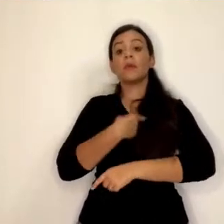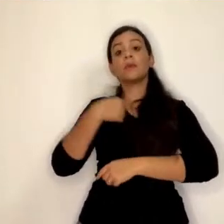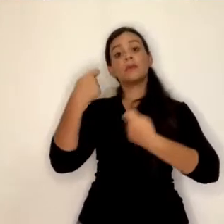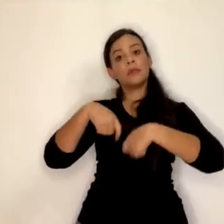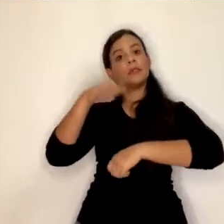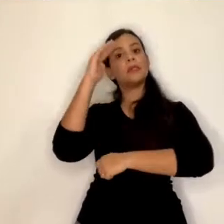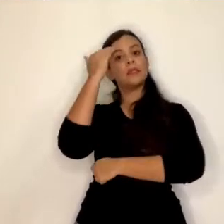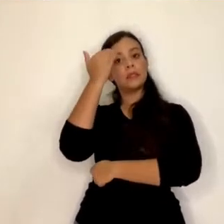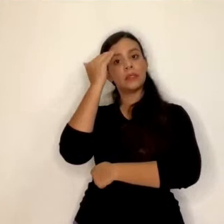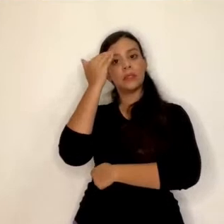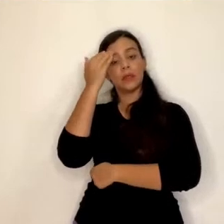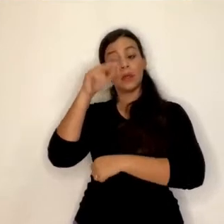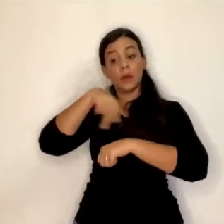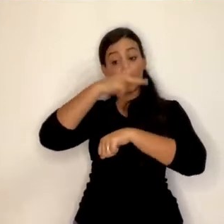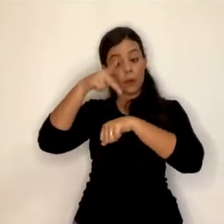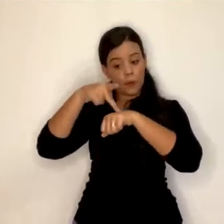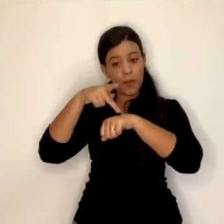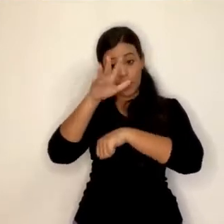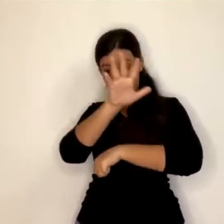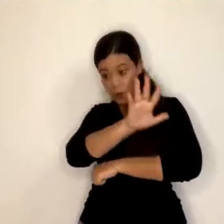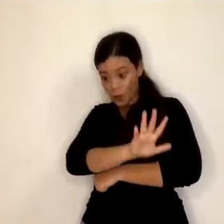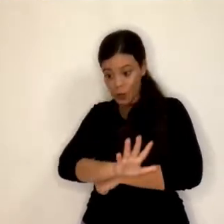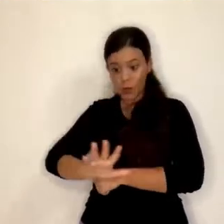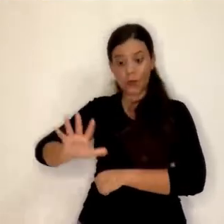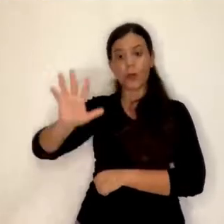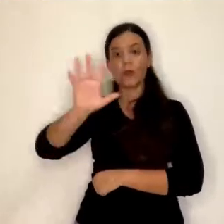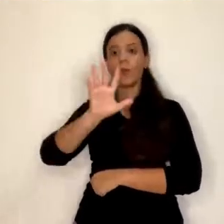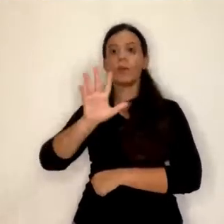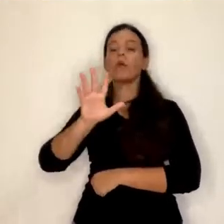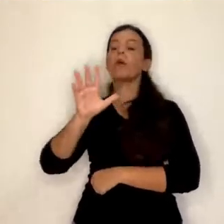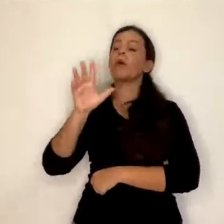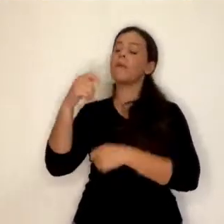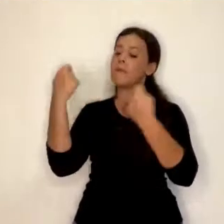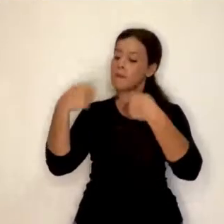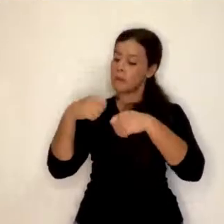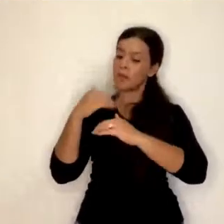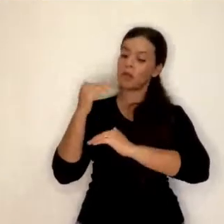condition. And we need to understand that a nation involves